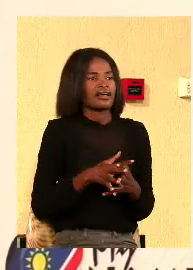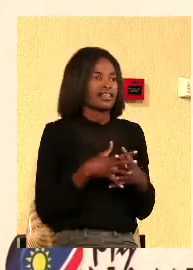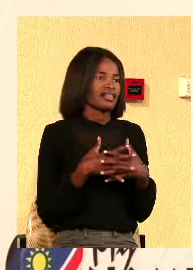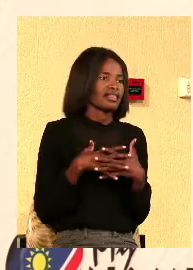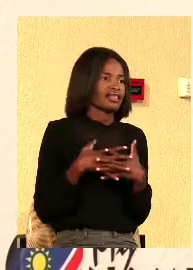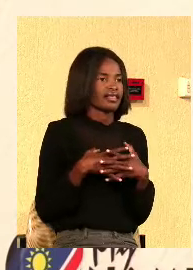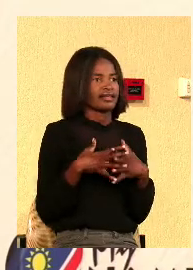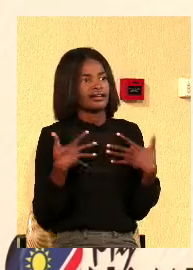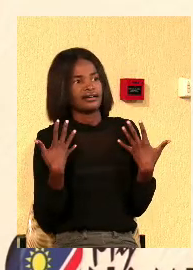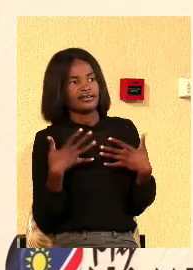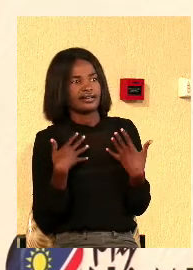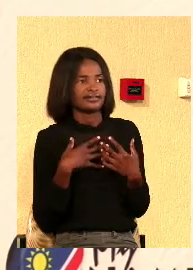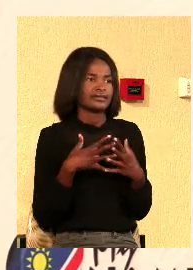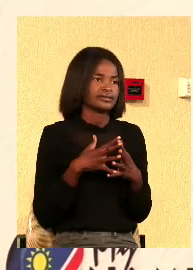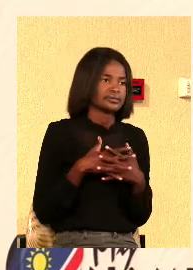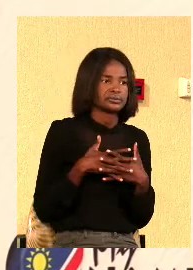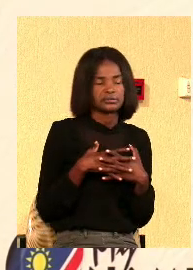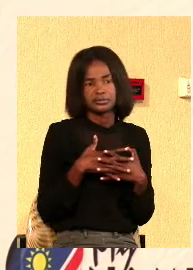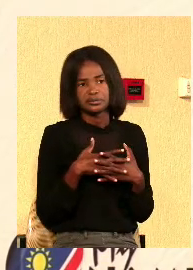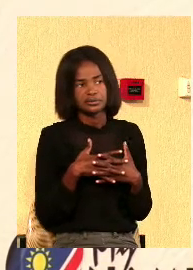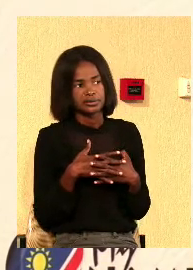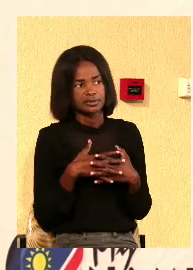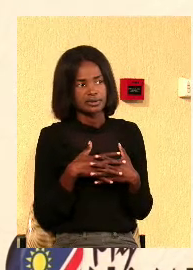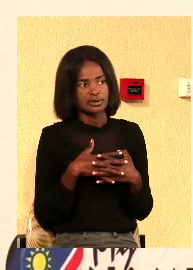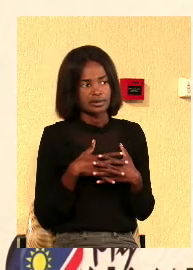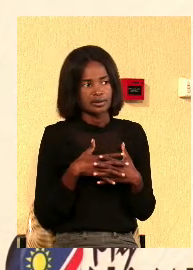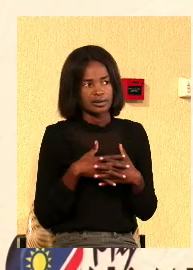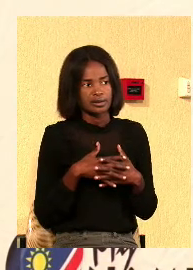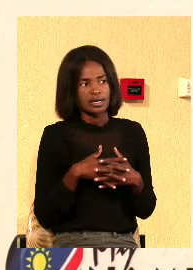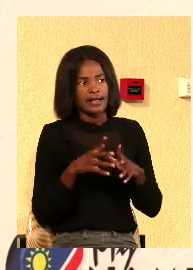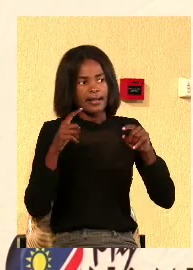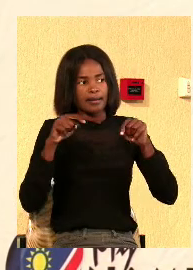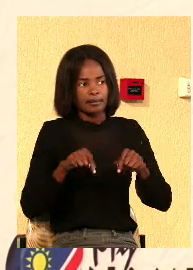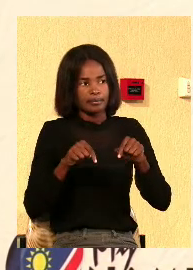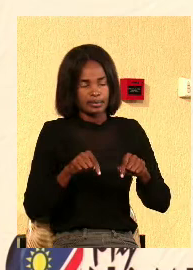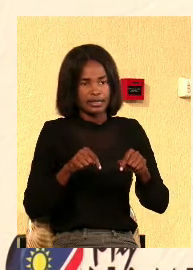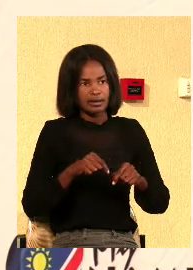but what we should do is I'm happy that the lockdown